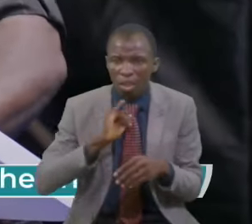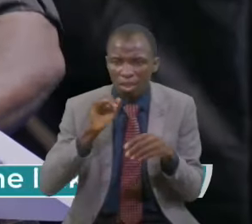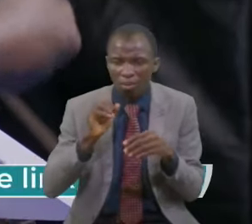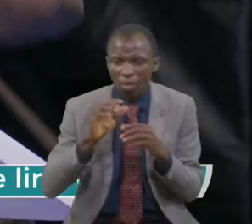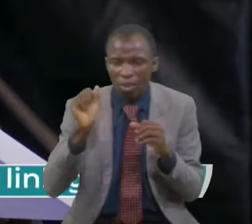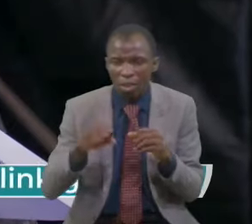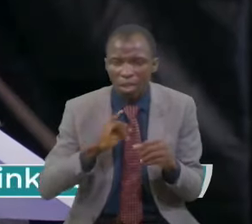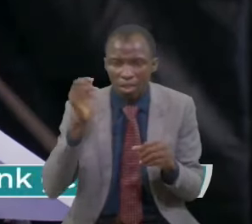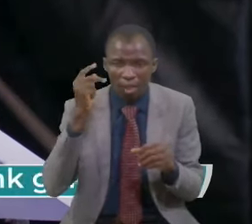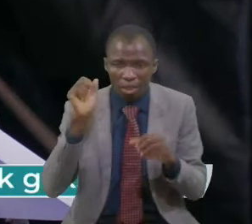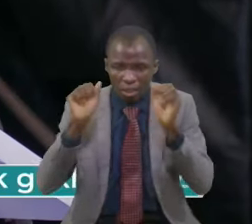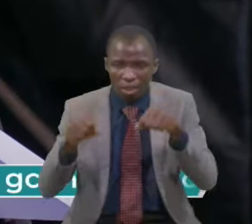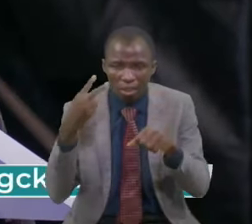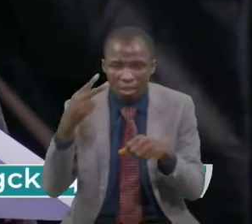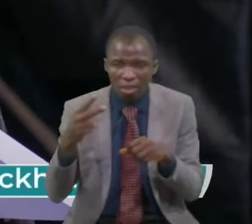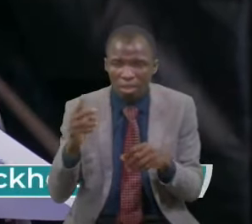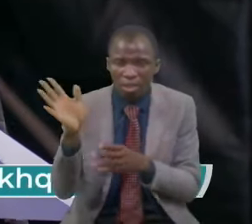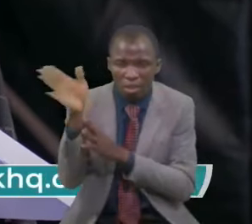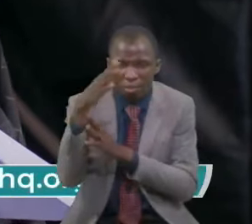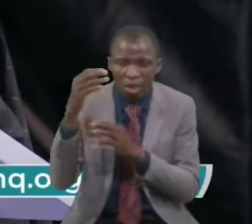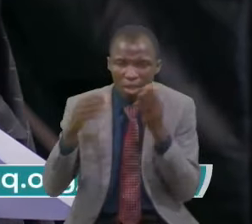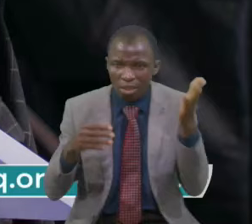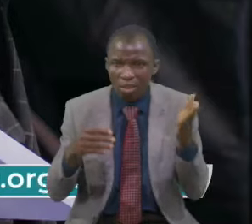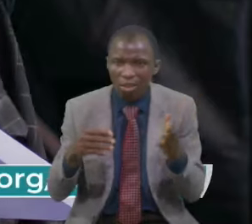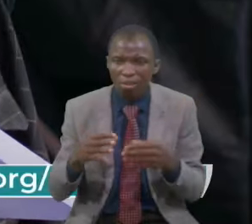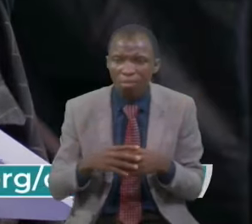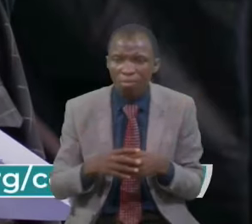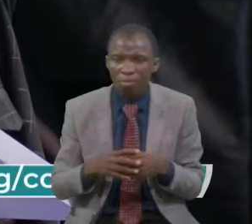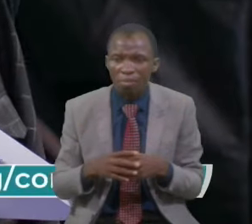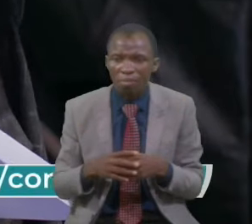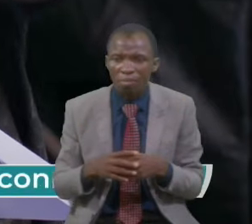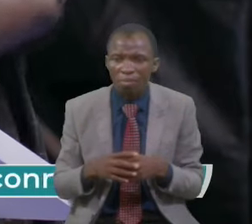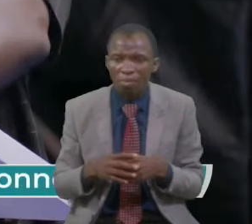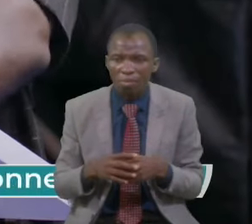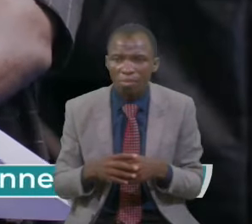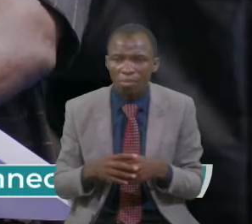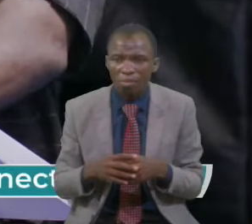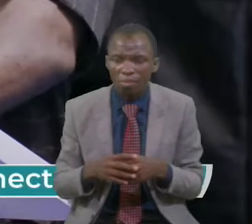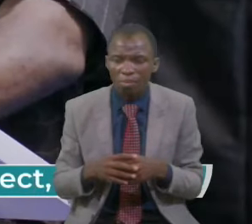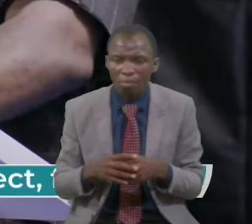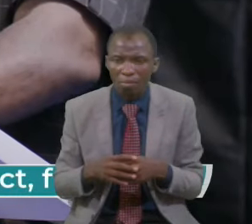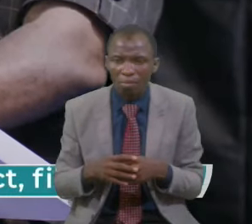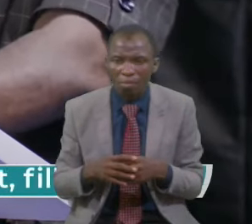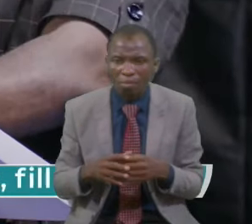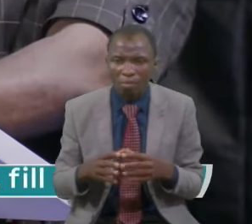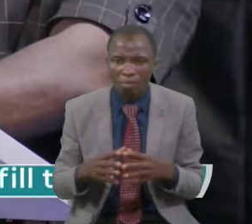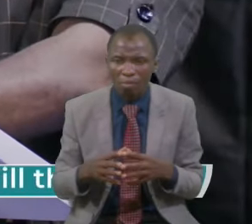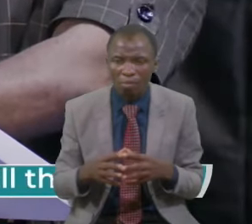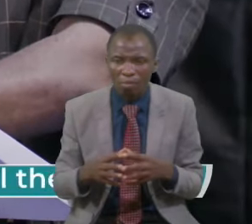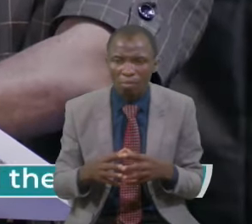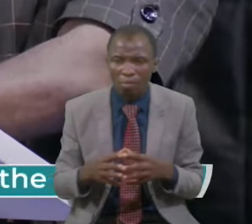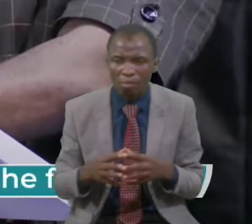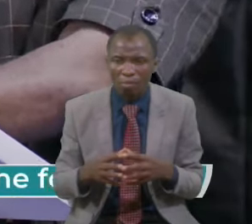banner there? At my extreme left. Any other banner there at my extreme left?